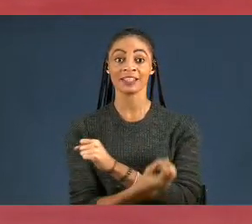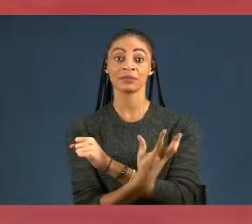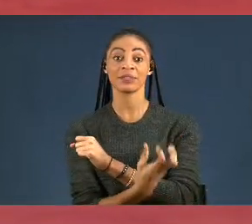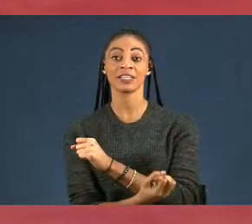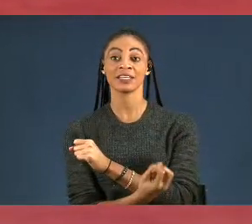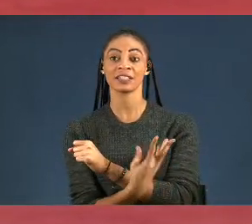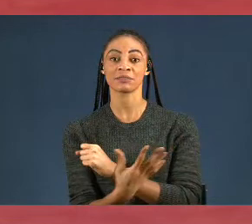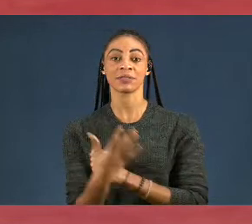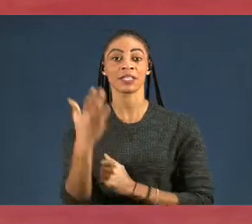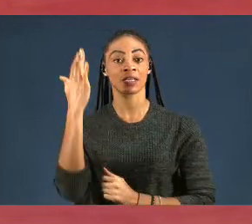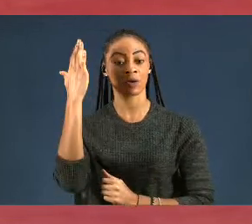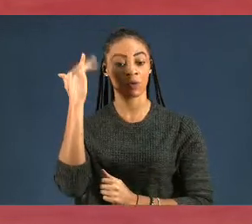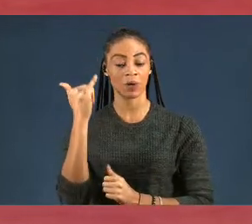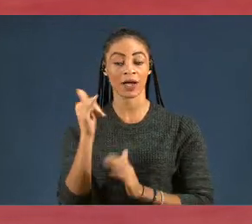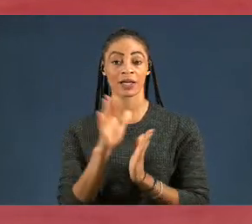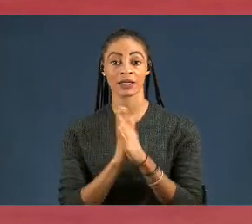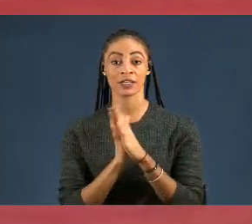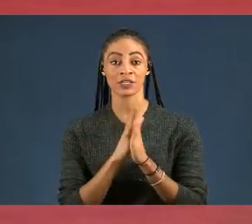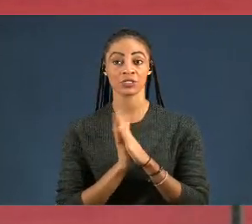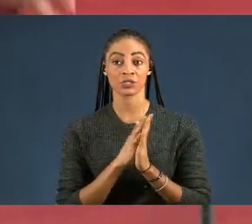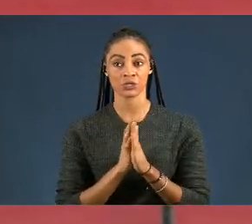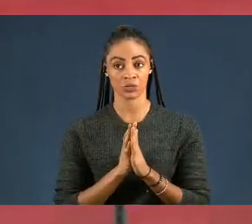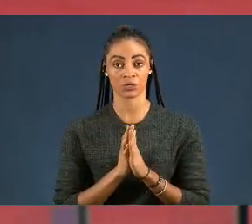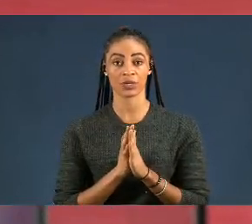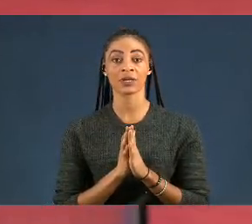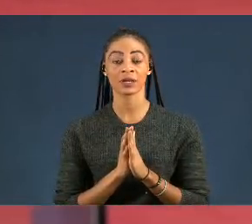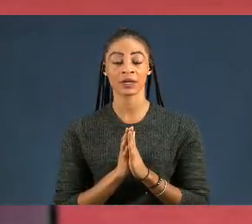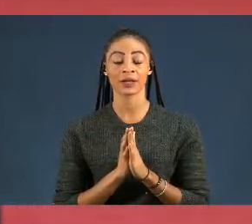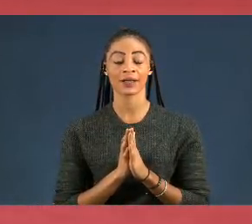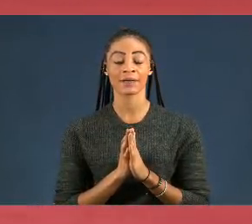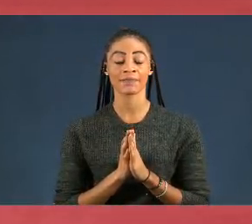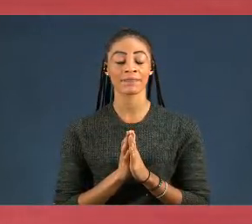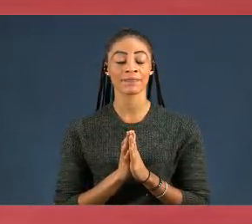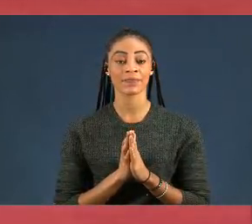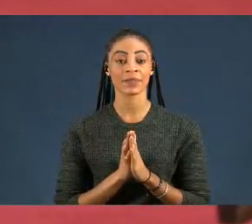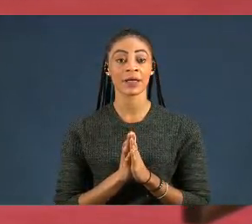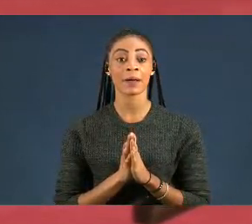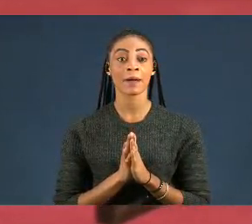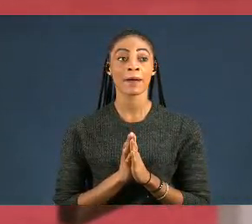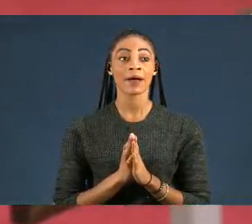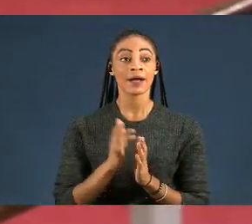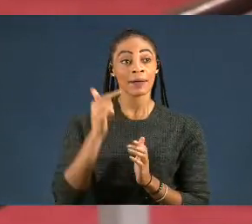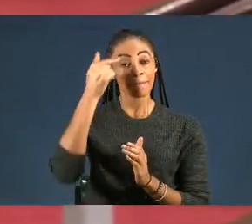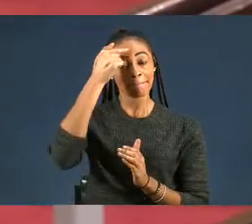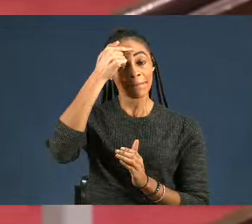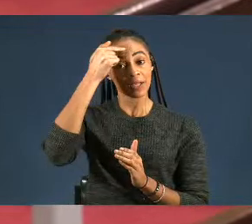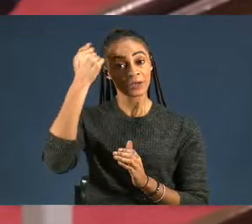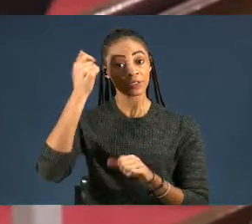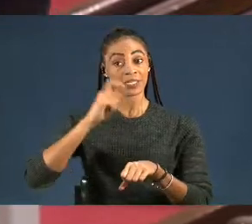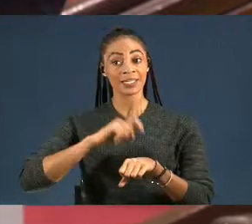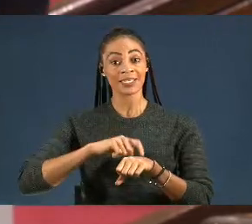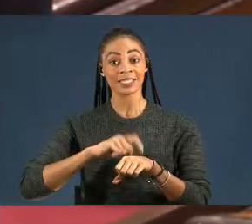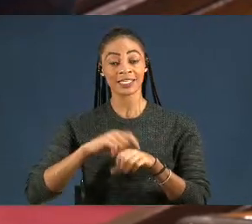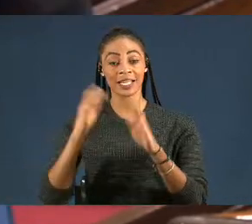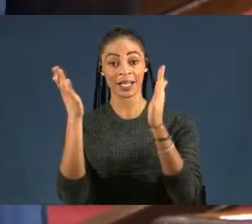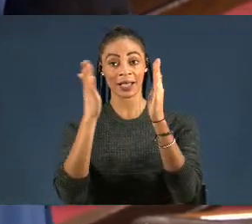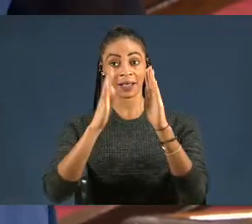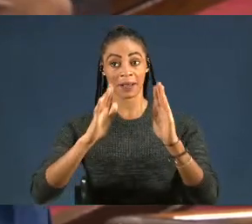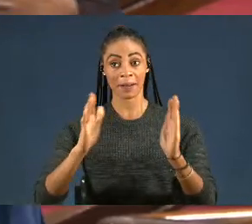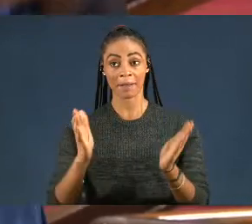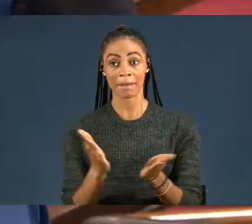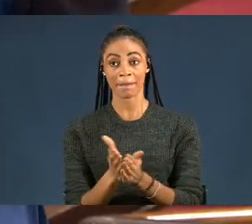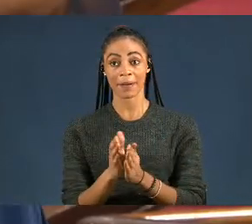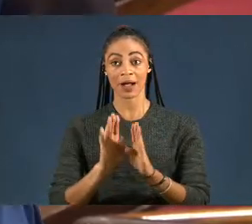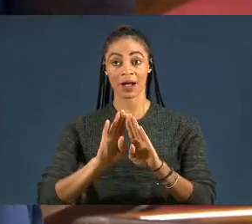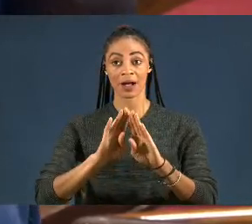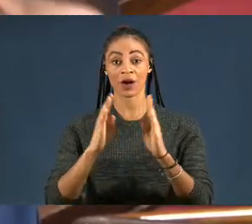this month? I'm bringing it because when the alabaster jar was open, everyone in that